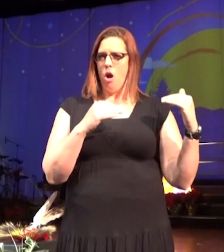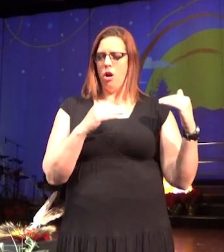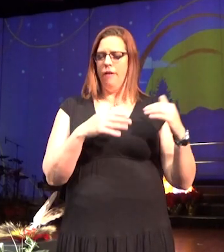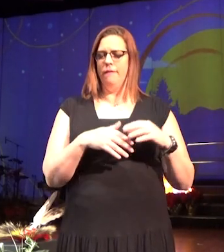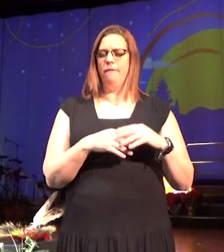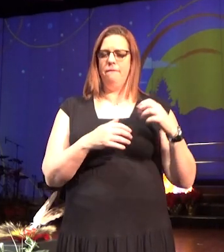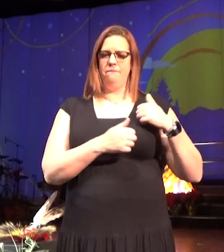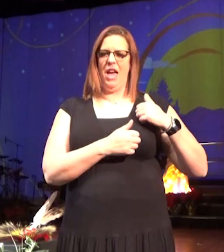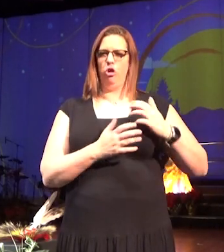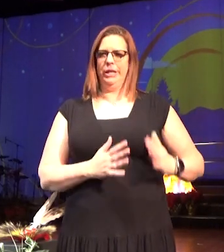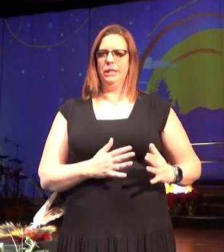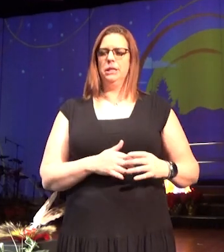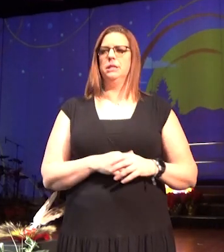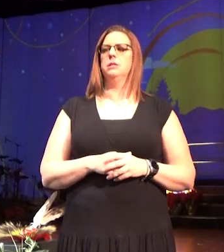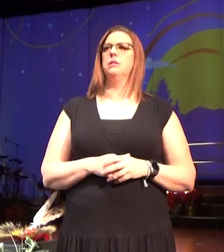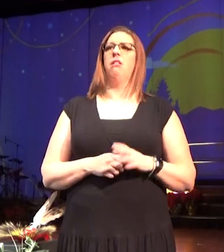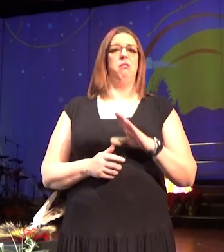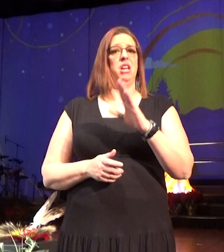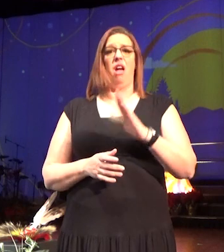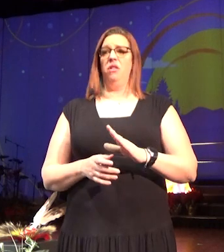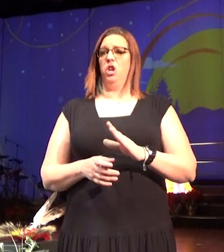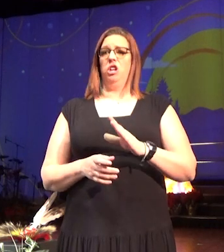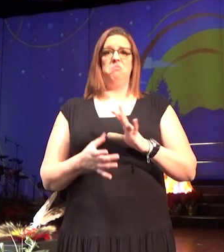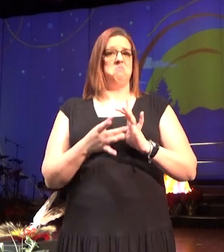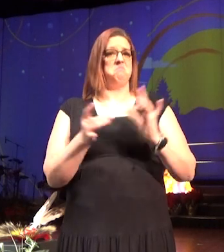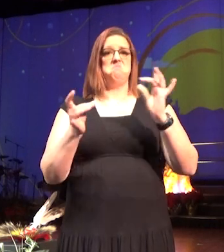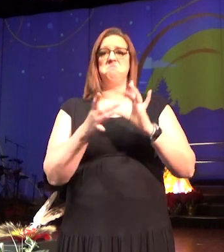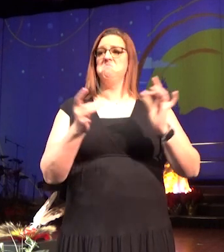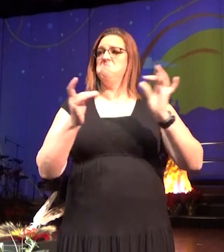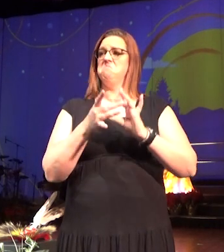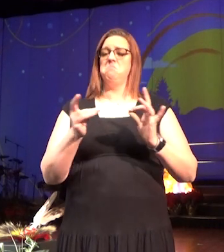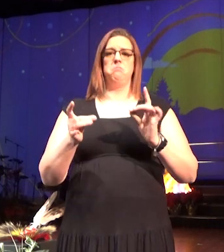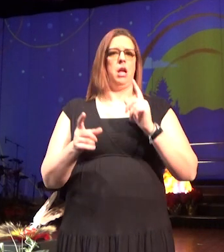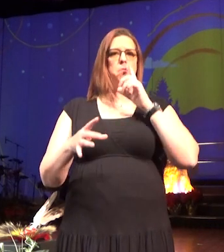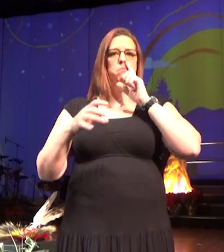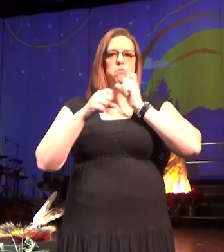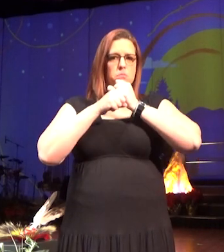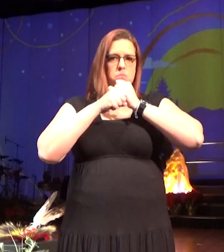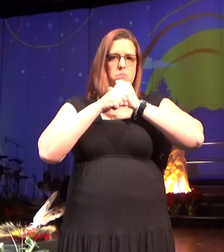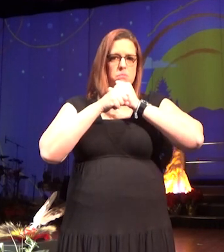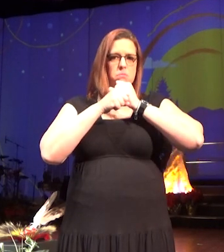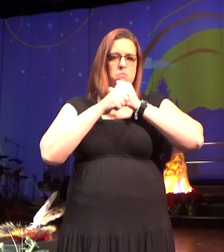And he never told me about those times. Always kept it quiet.